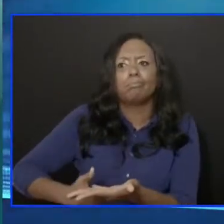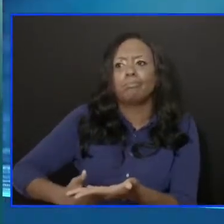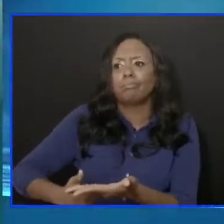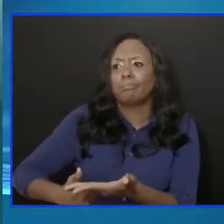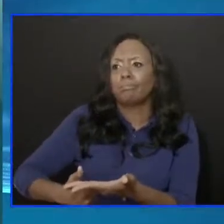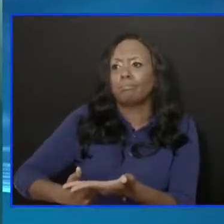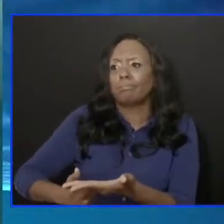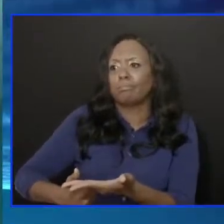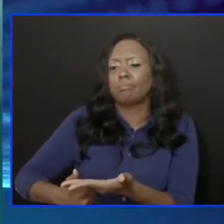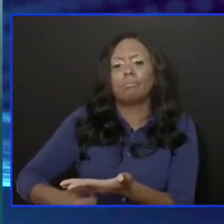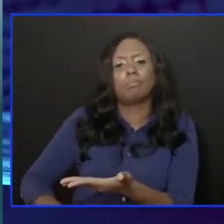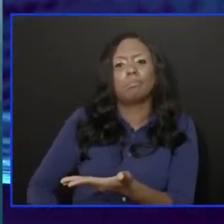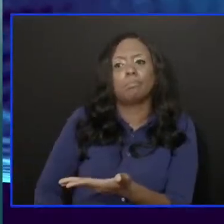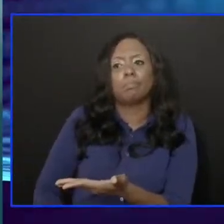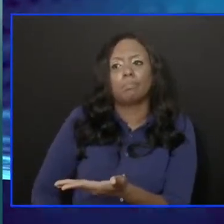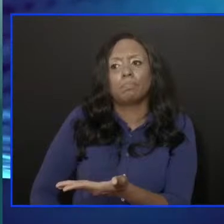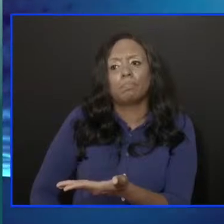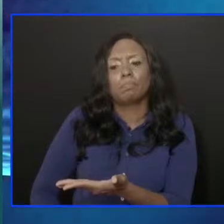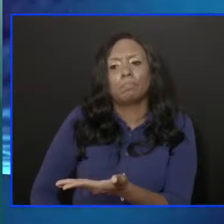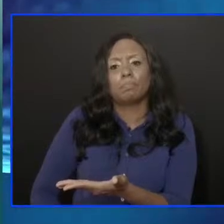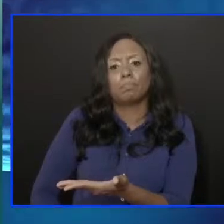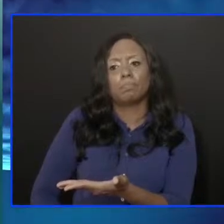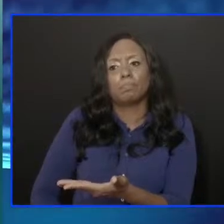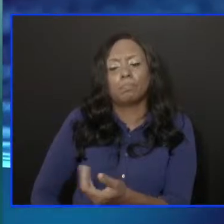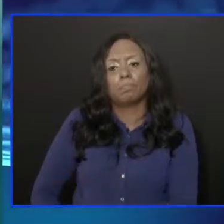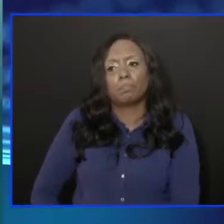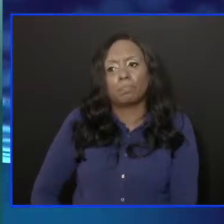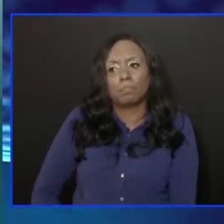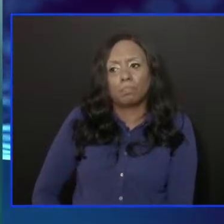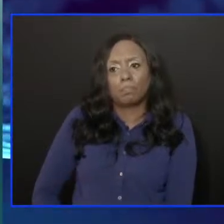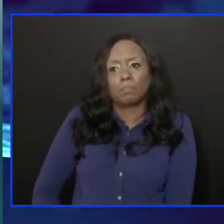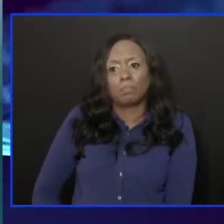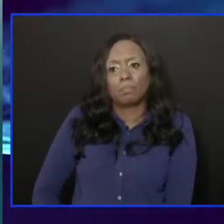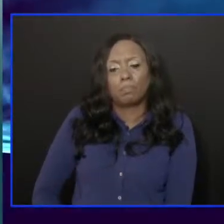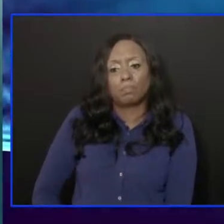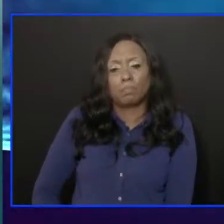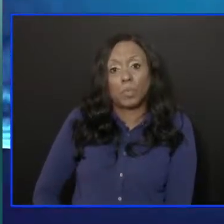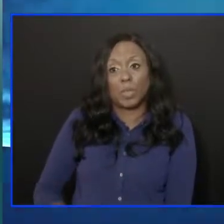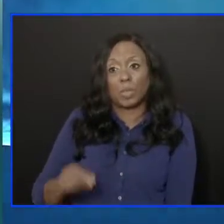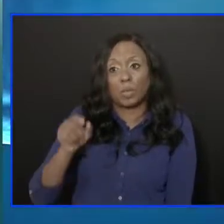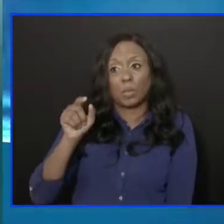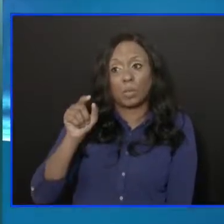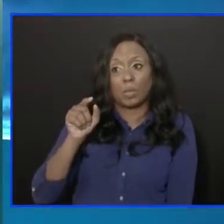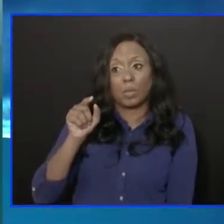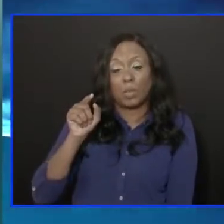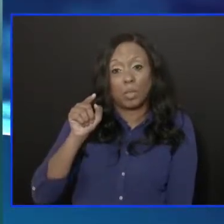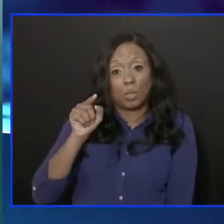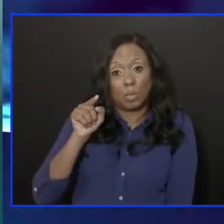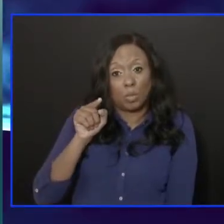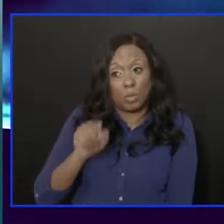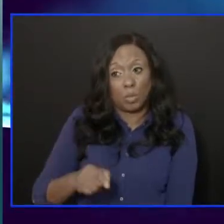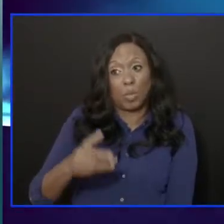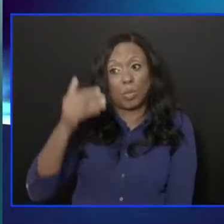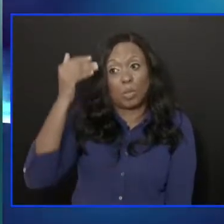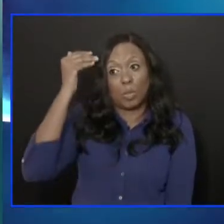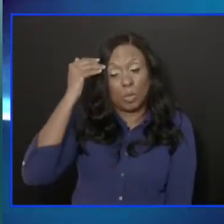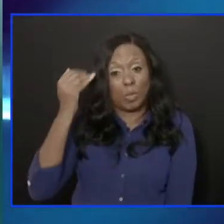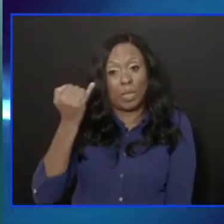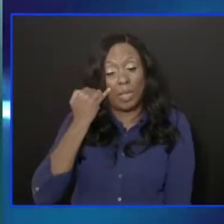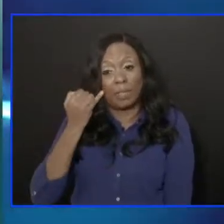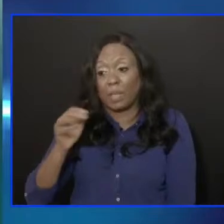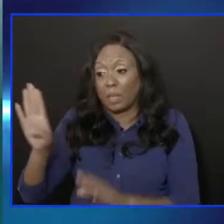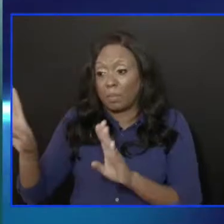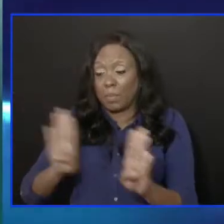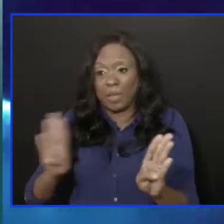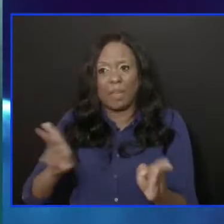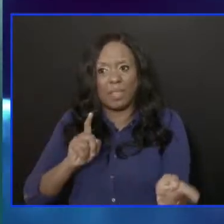to assume or to actually find out if their actions changed post-vaccination? Did they do things that put